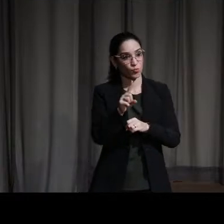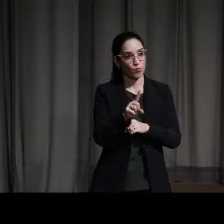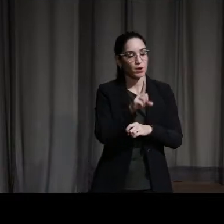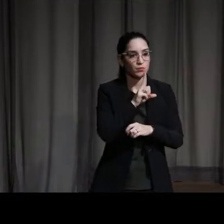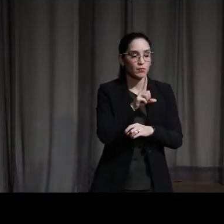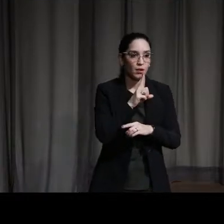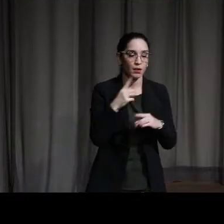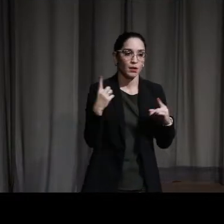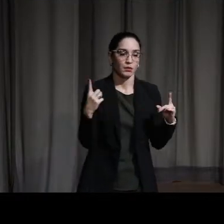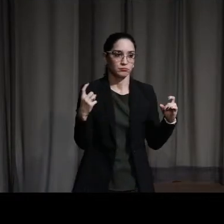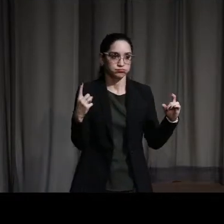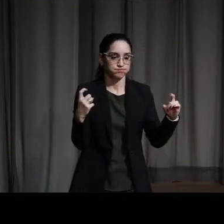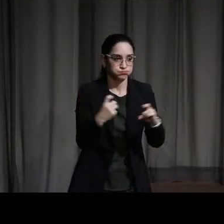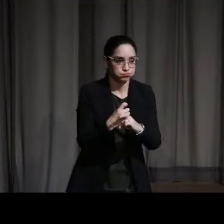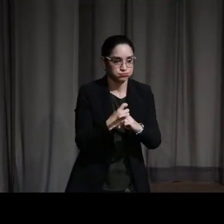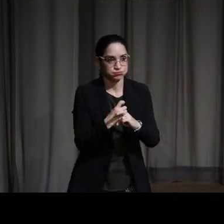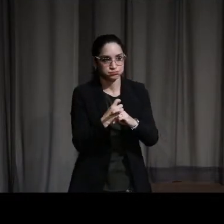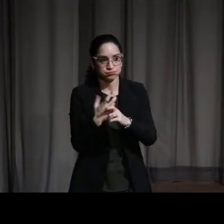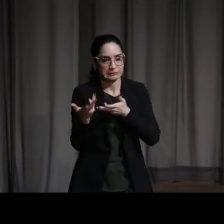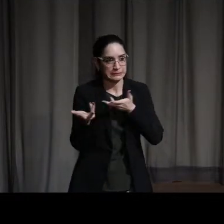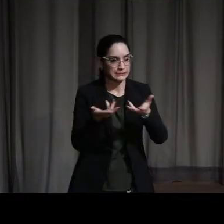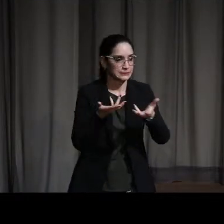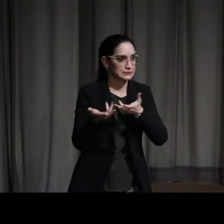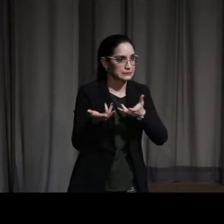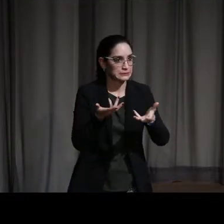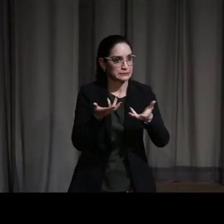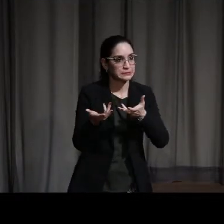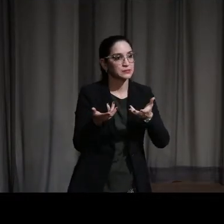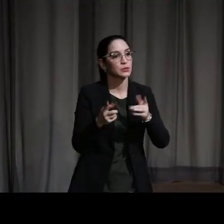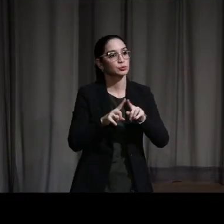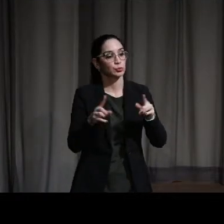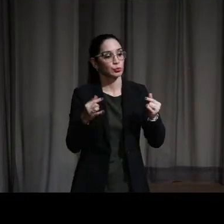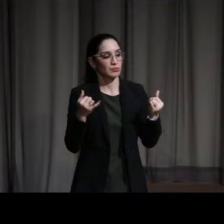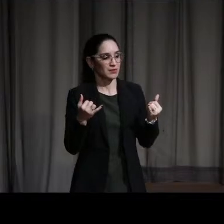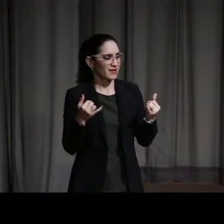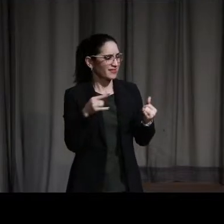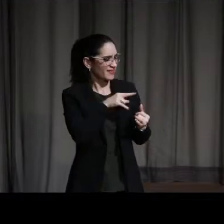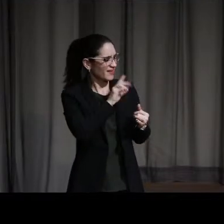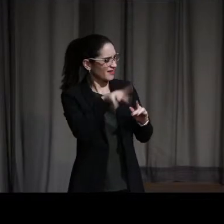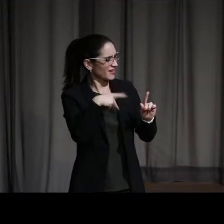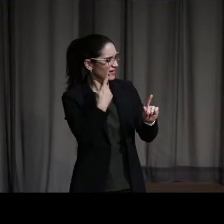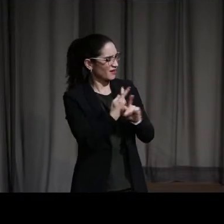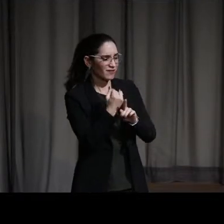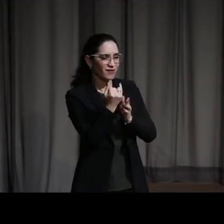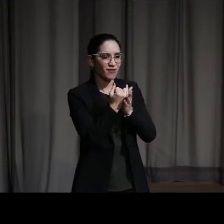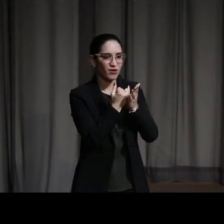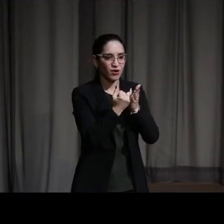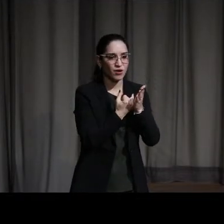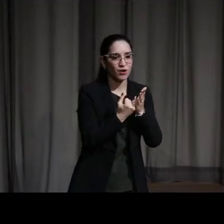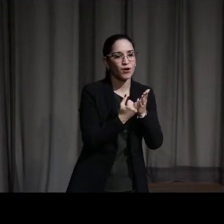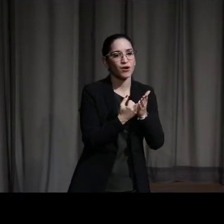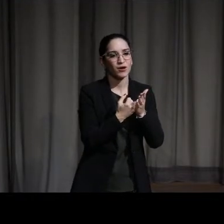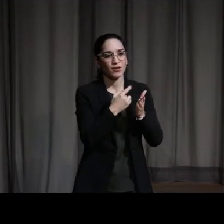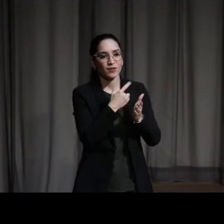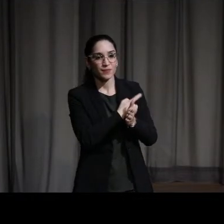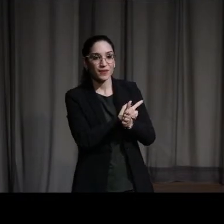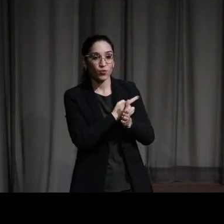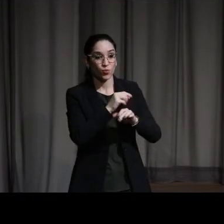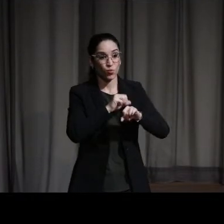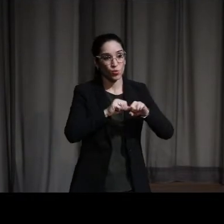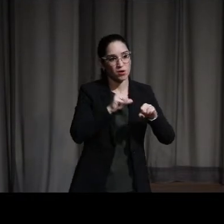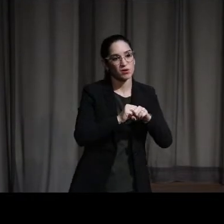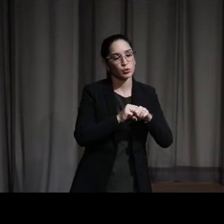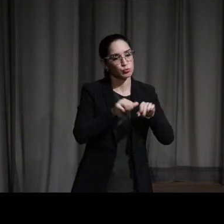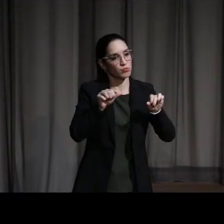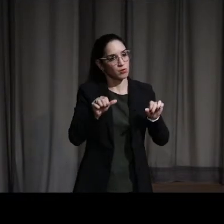point about other artists working in a sort of a similar dark or grotesque themes, I mean, I always think of the work as just a point of comparison, the work of